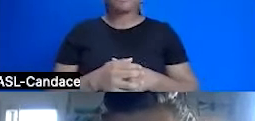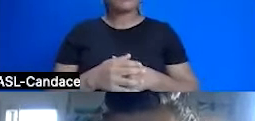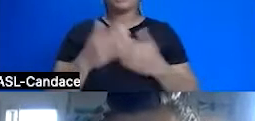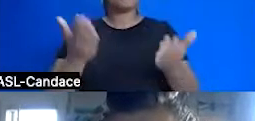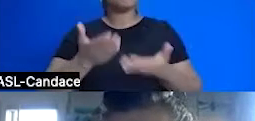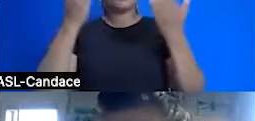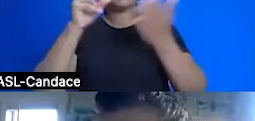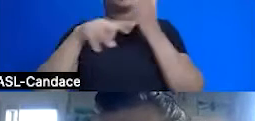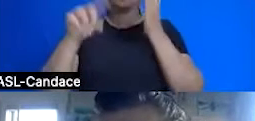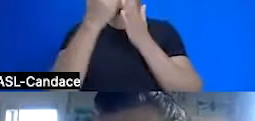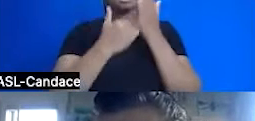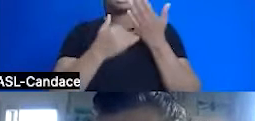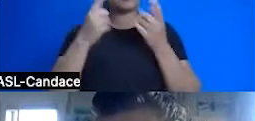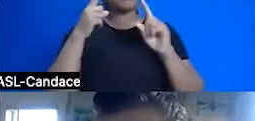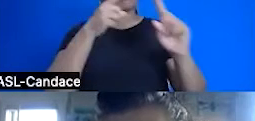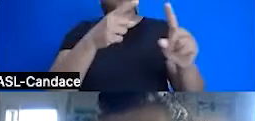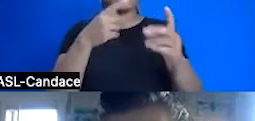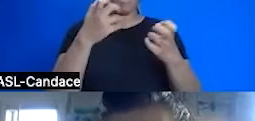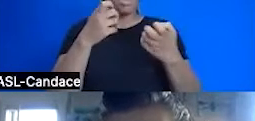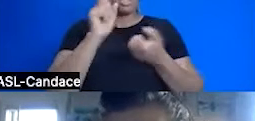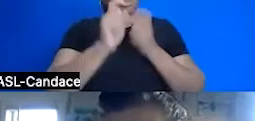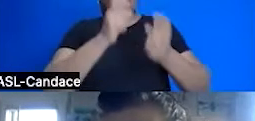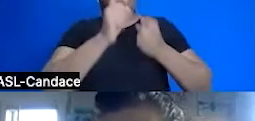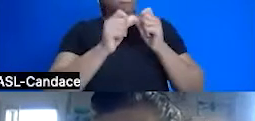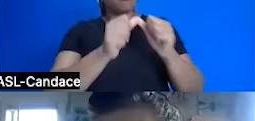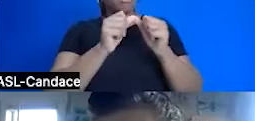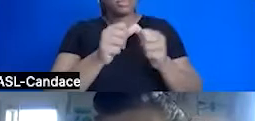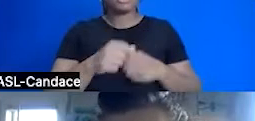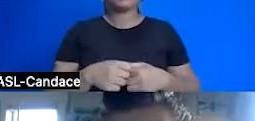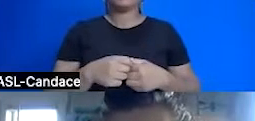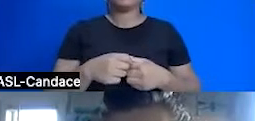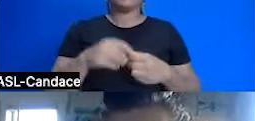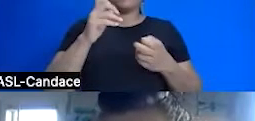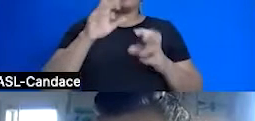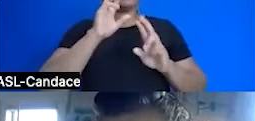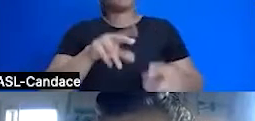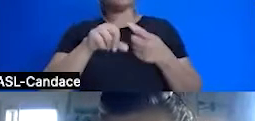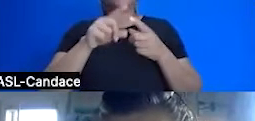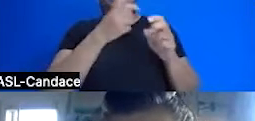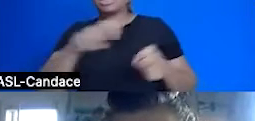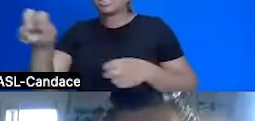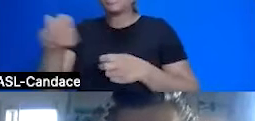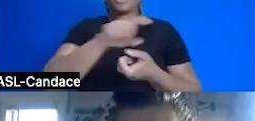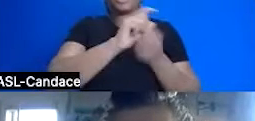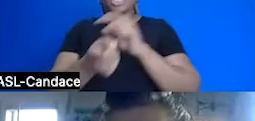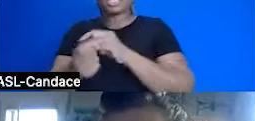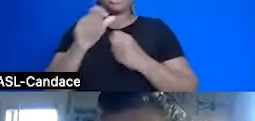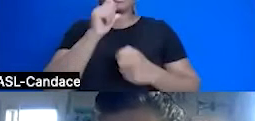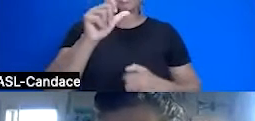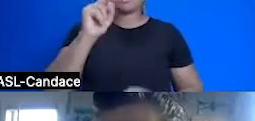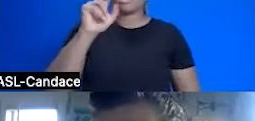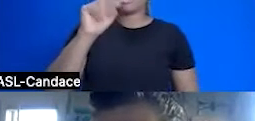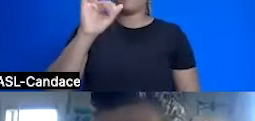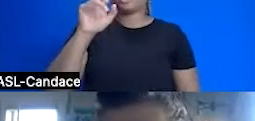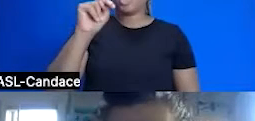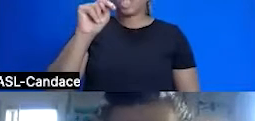proposal checklist was meant to always be a living document, right? And it was meant to respond to the shifts in the nonfiction field, which over the years